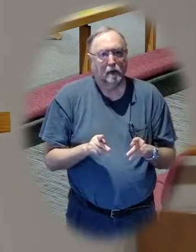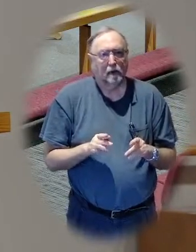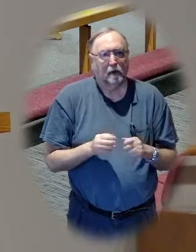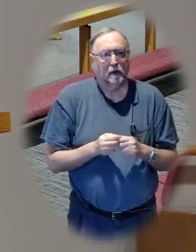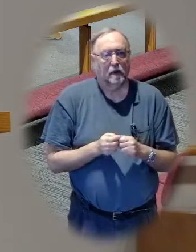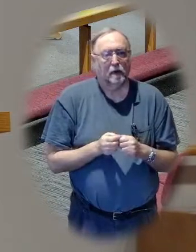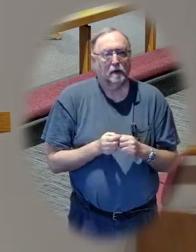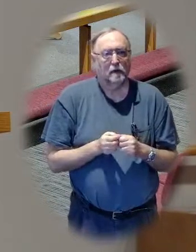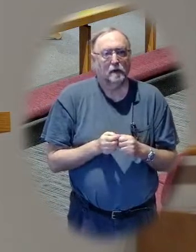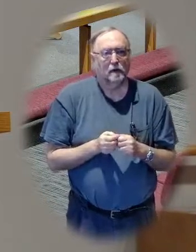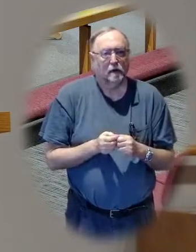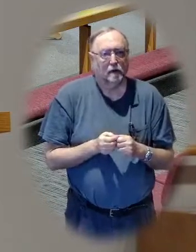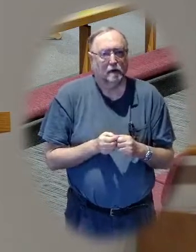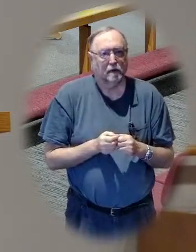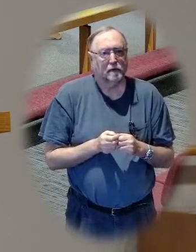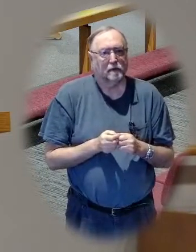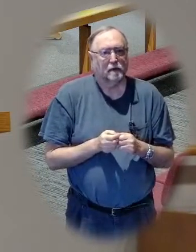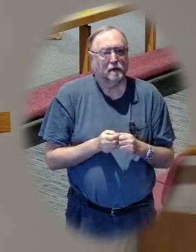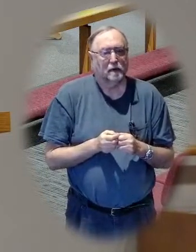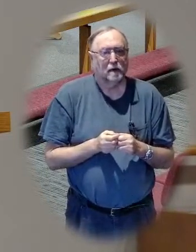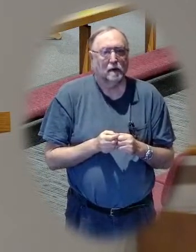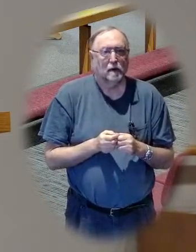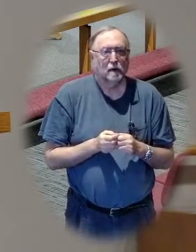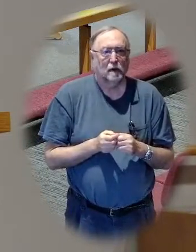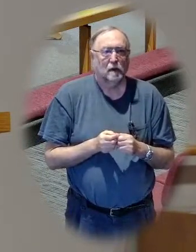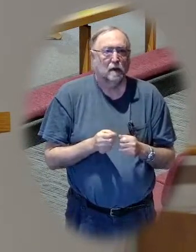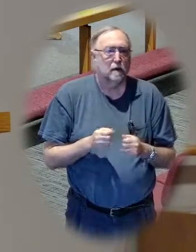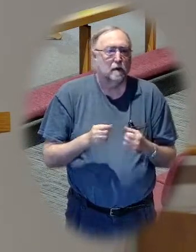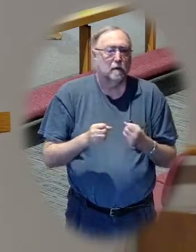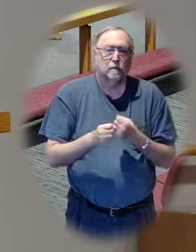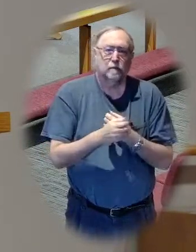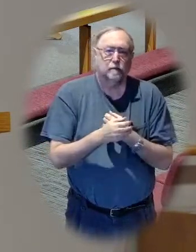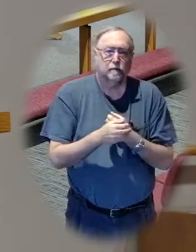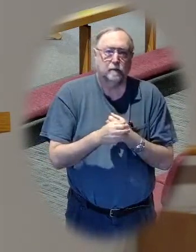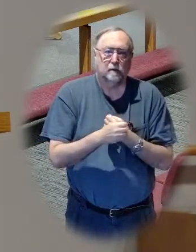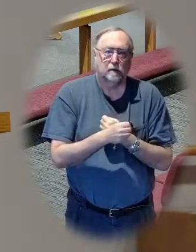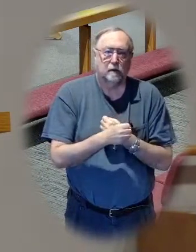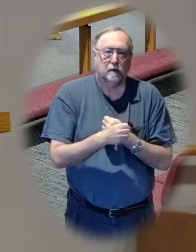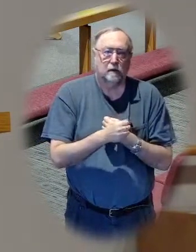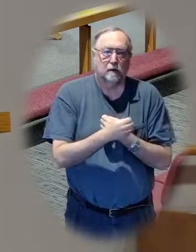and save not just the firstborn kids,